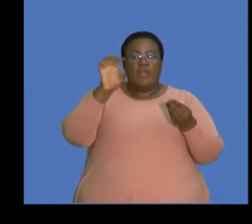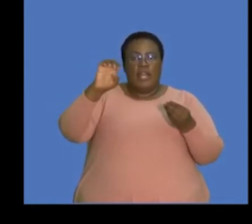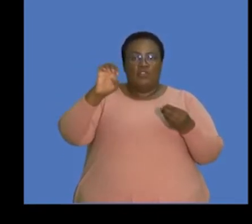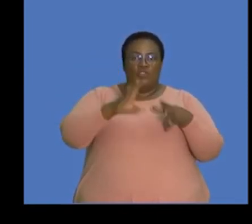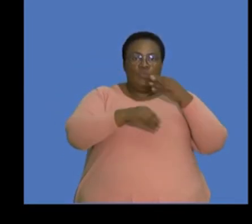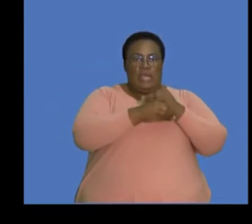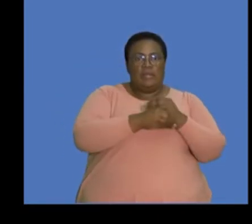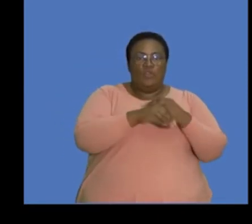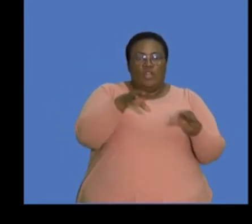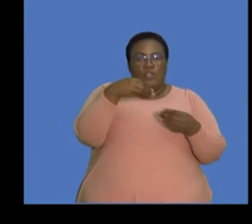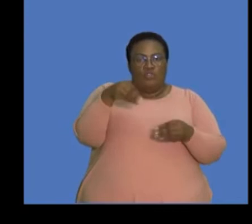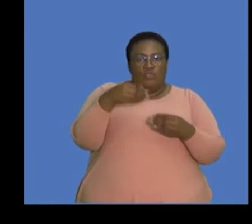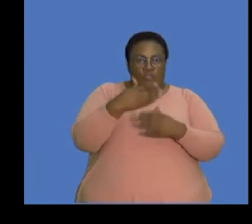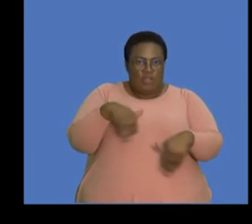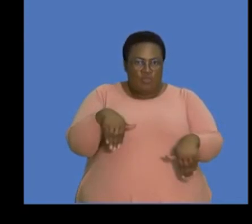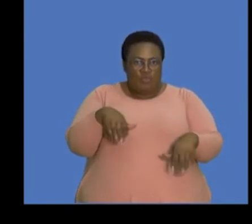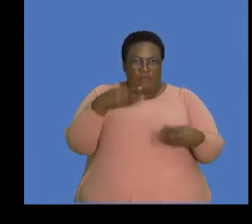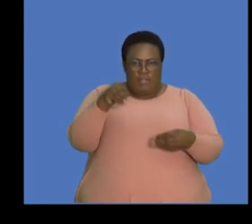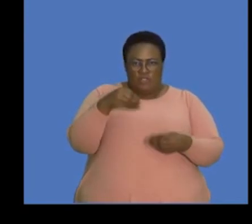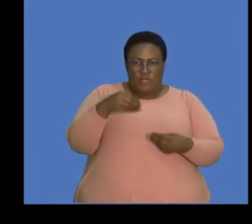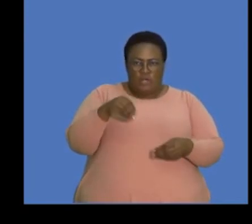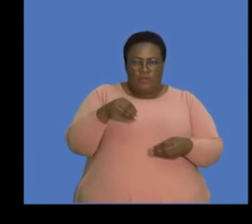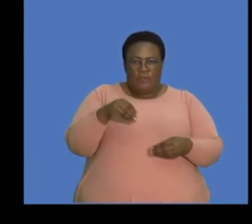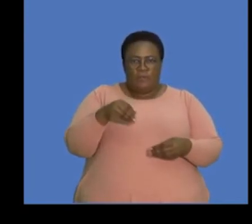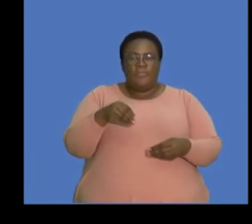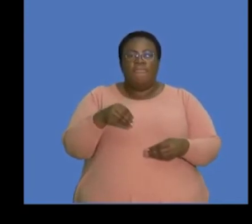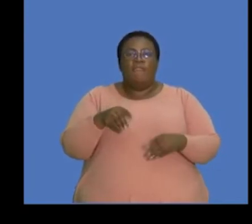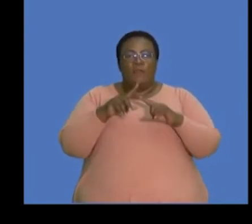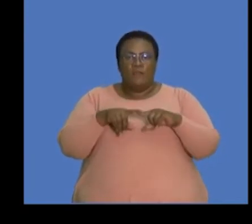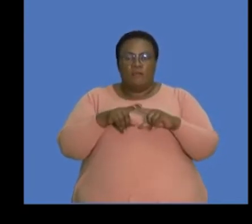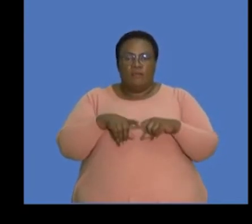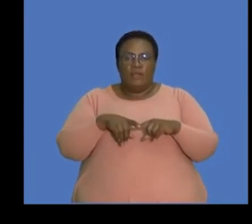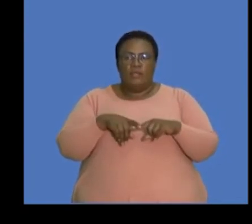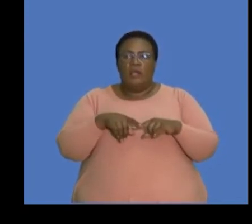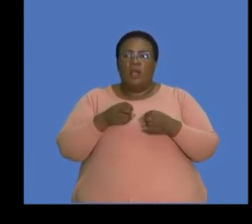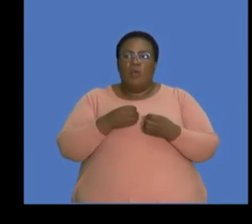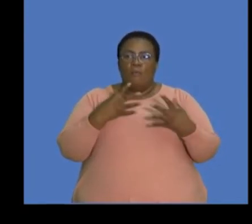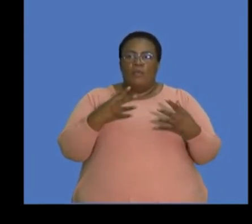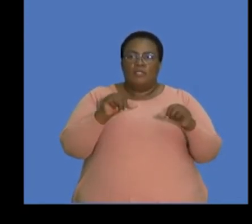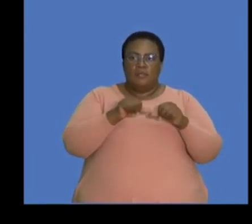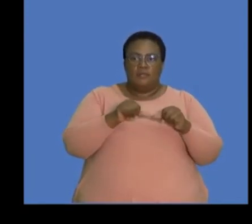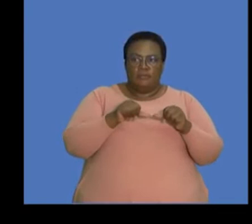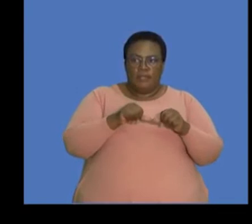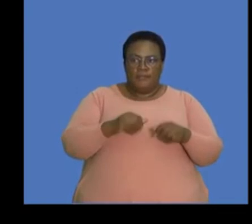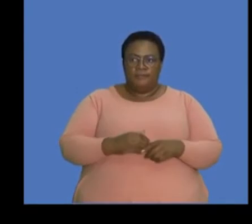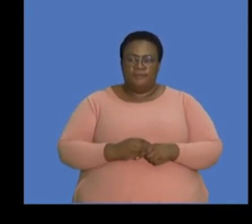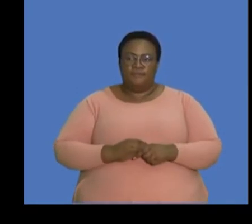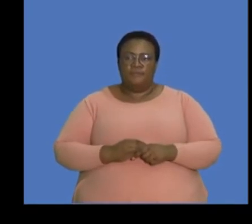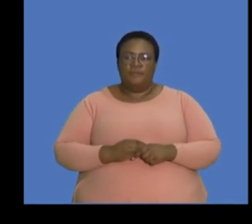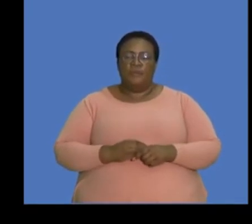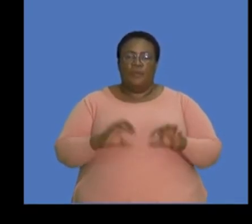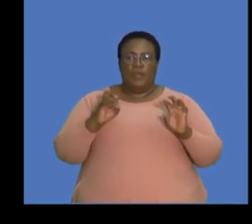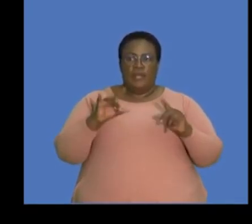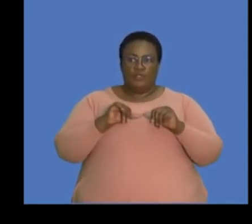electrons that we add to a neutral material actually determines the resultant charge after that. Okay. Let's continue with